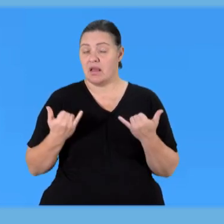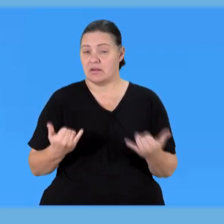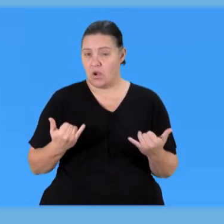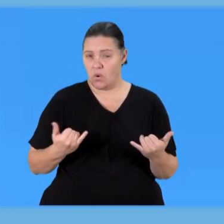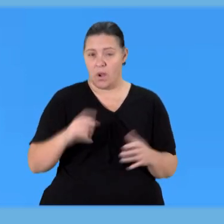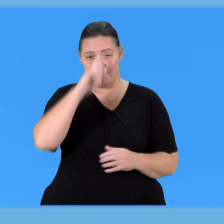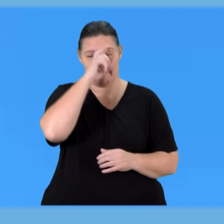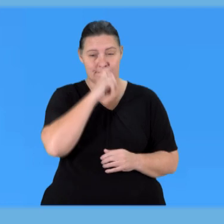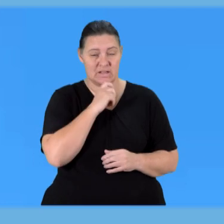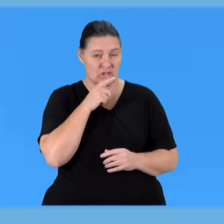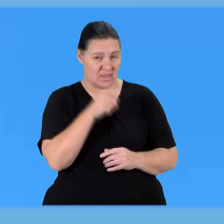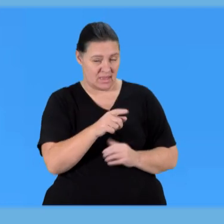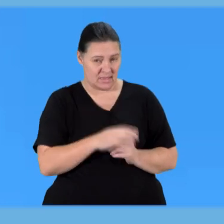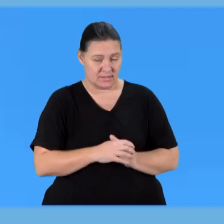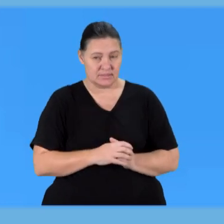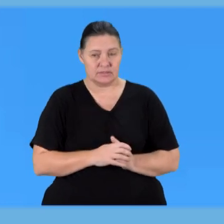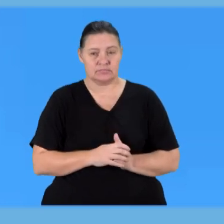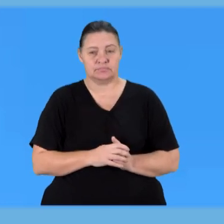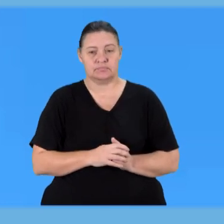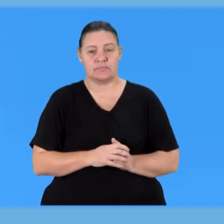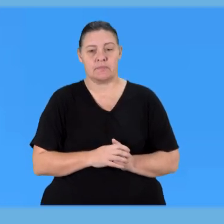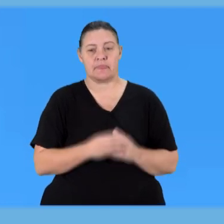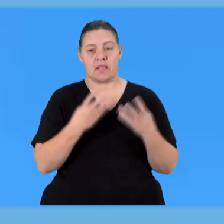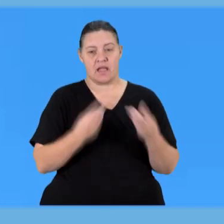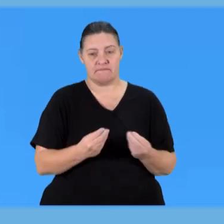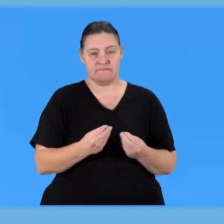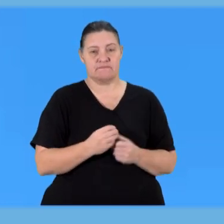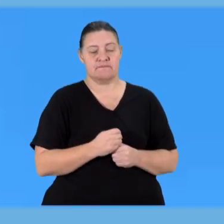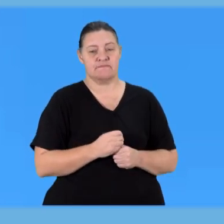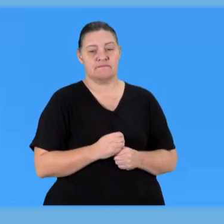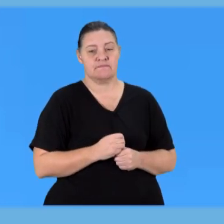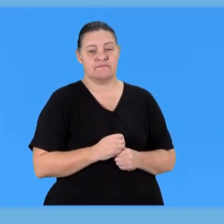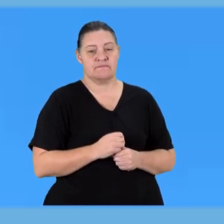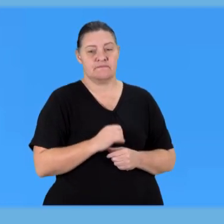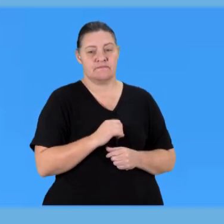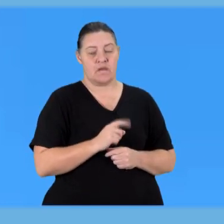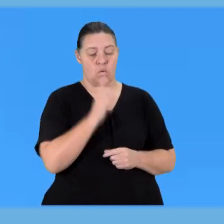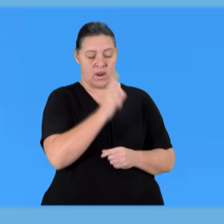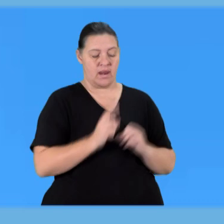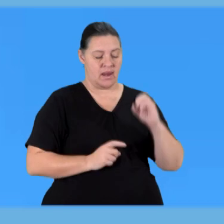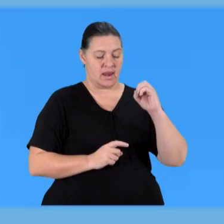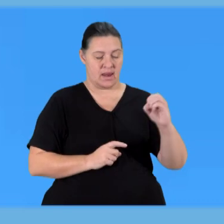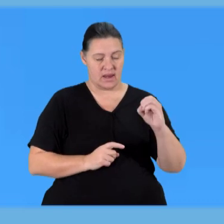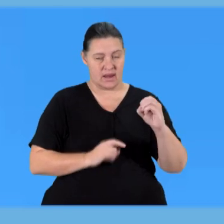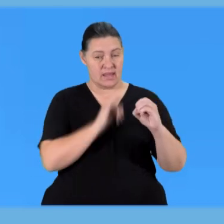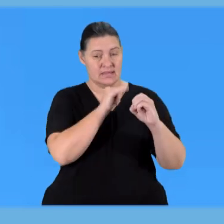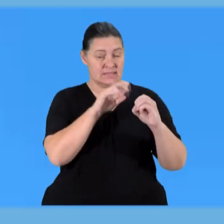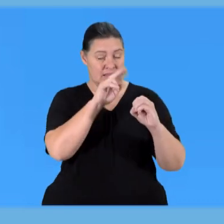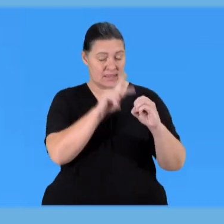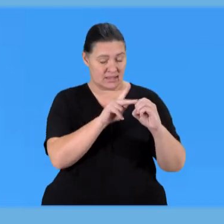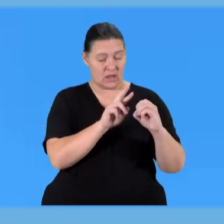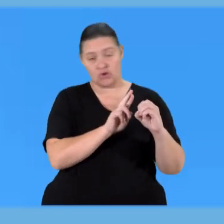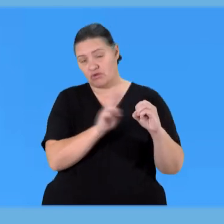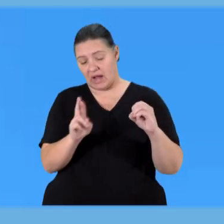Now, in terms of a picture of this particular reaction, we have zinc, one atom of zinc, that is going